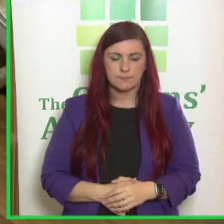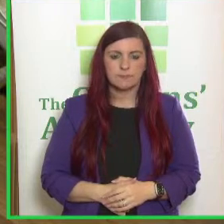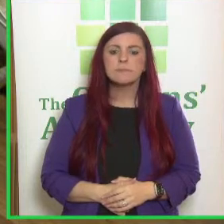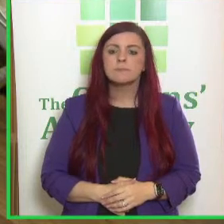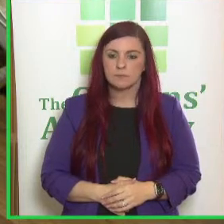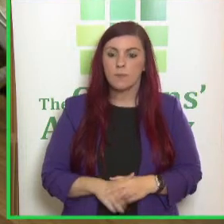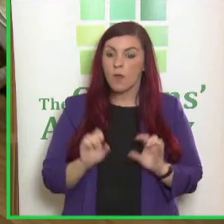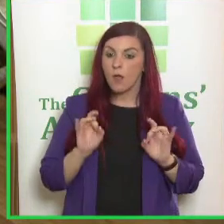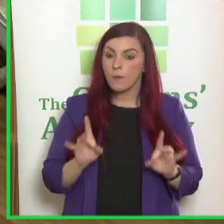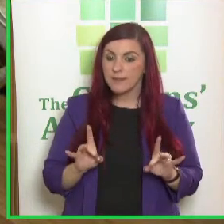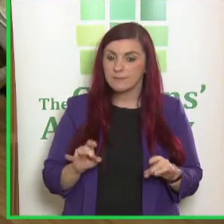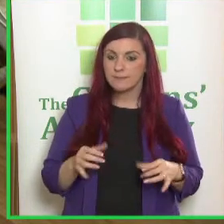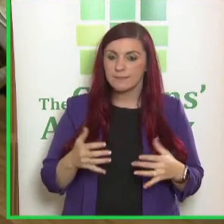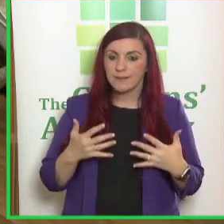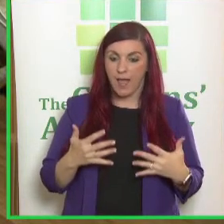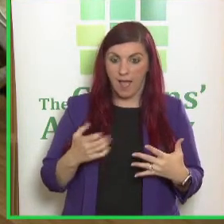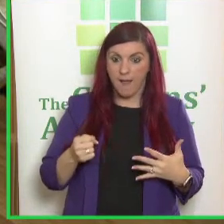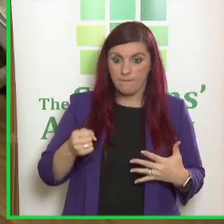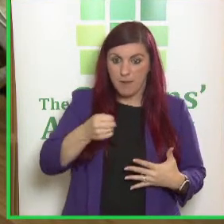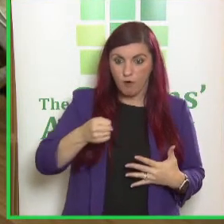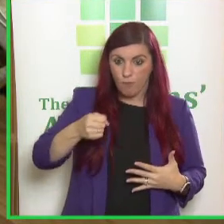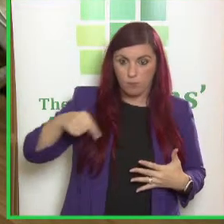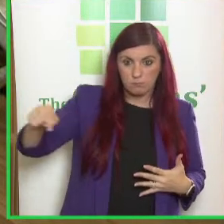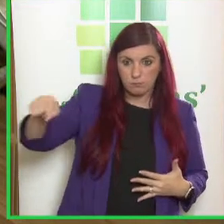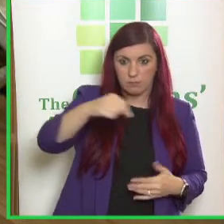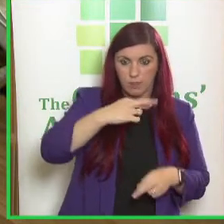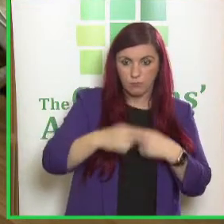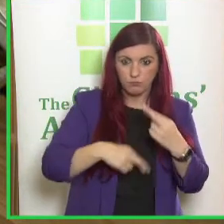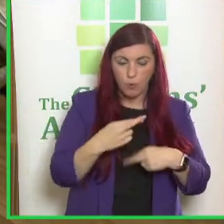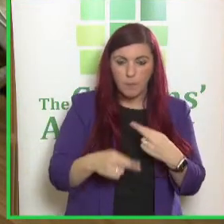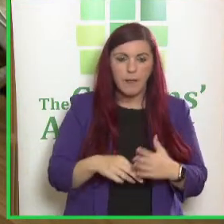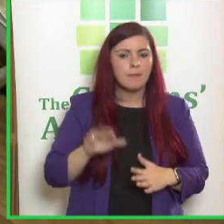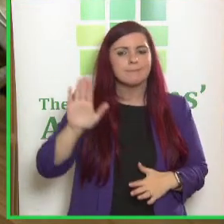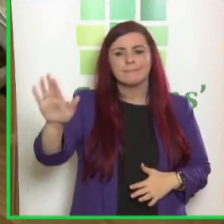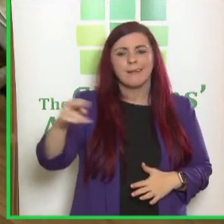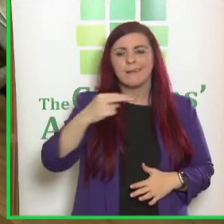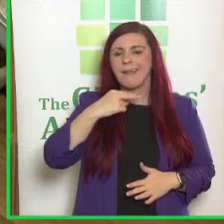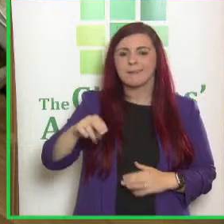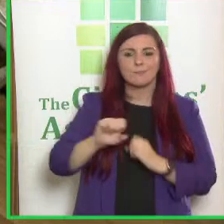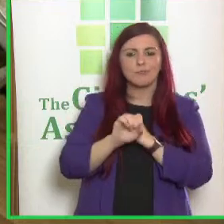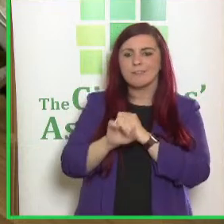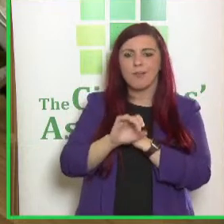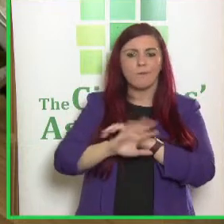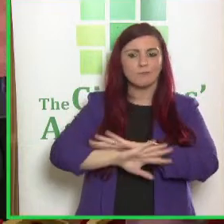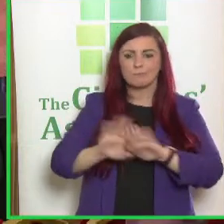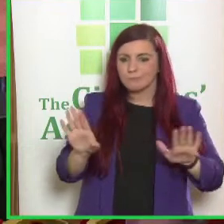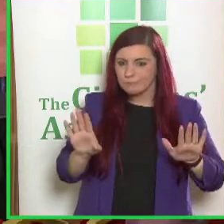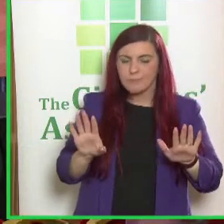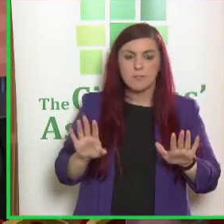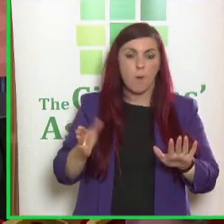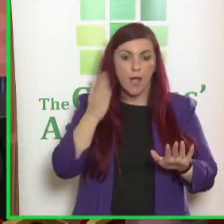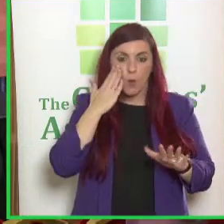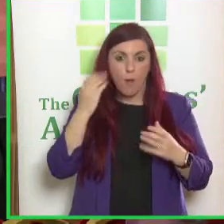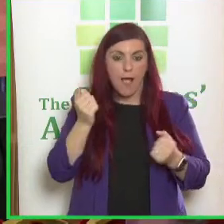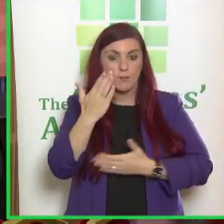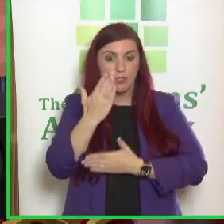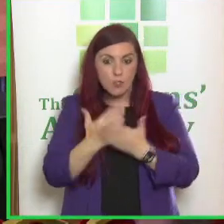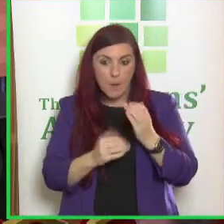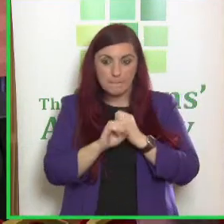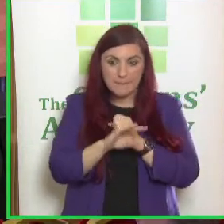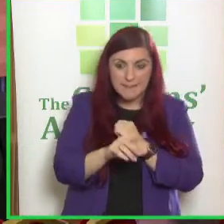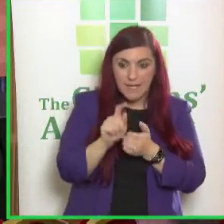Okay, going to open we have a roving mic. Just to clarify, this is not a press conference, so I know there are many members of the media and press here and